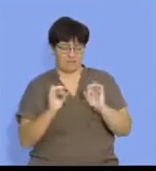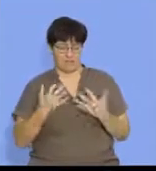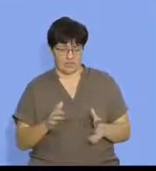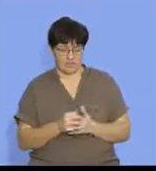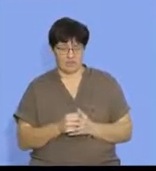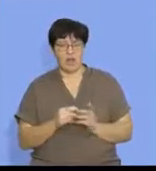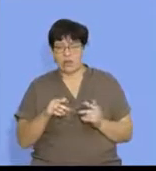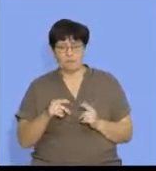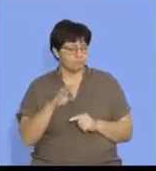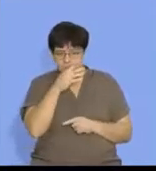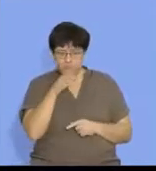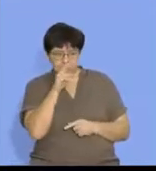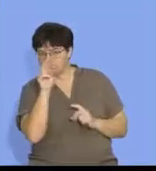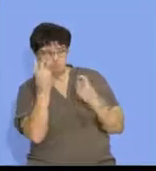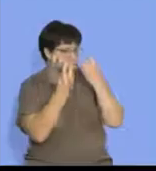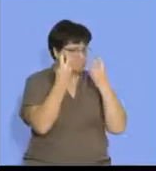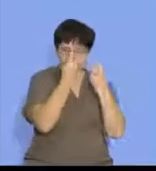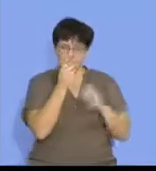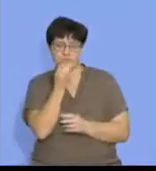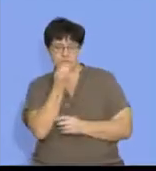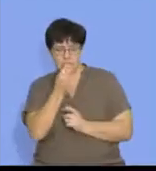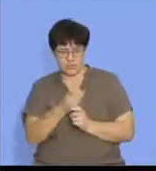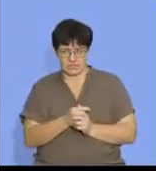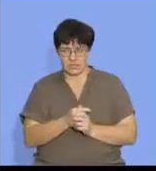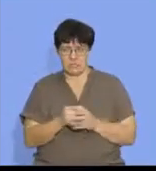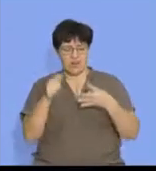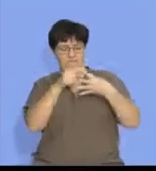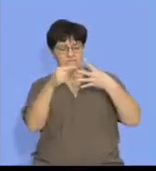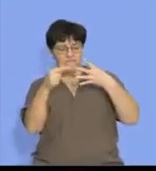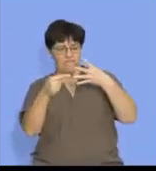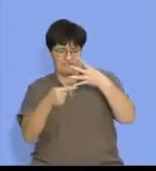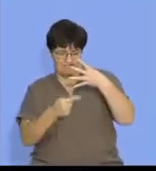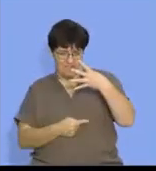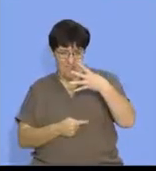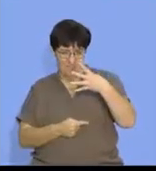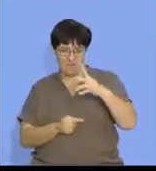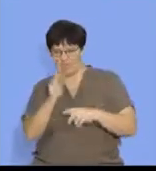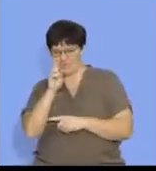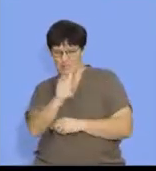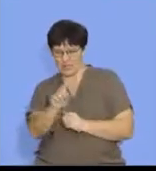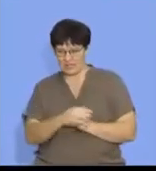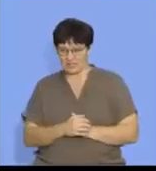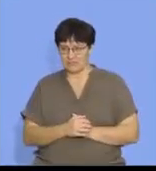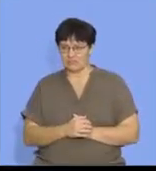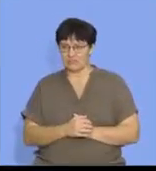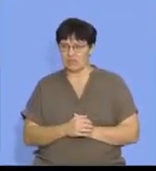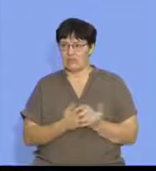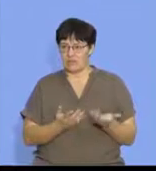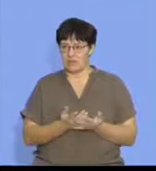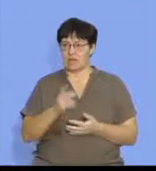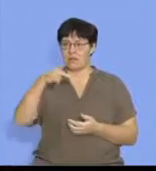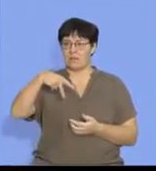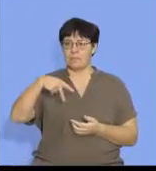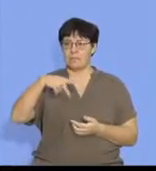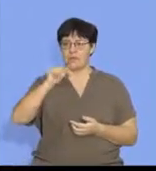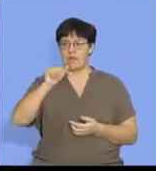swim around looking for food. And these are the 4 examples that we're going to look at. They can be parasitic.